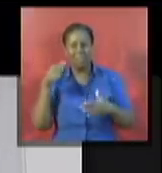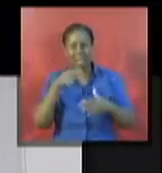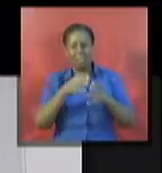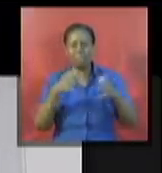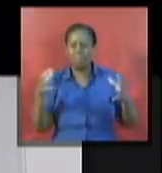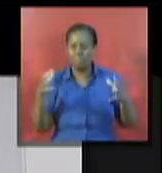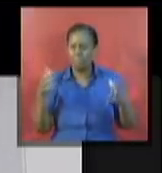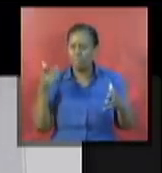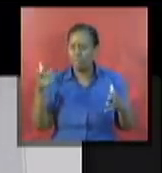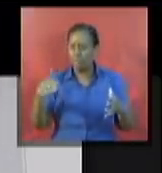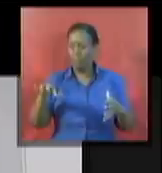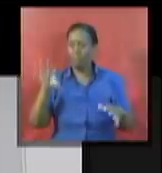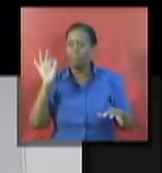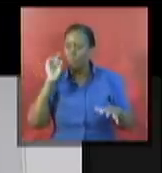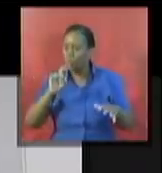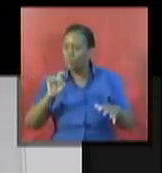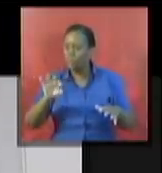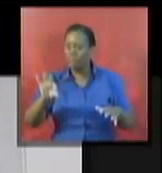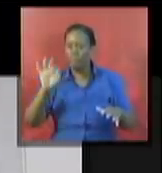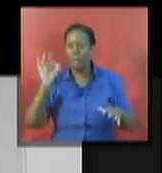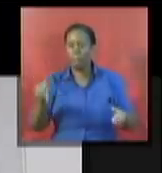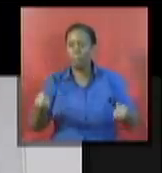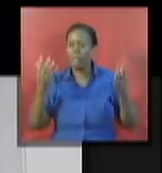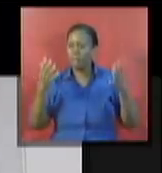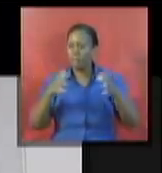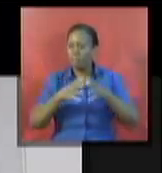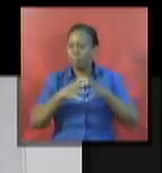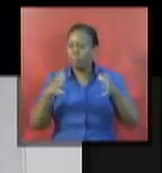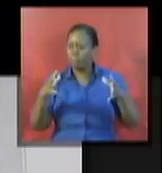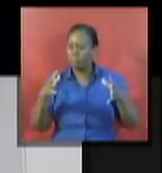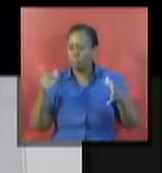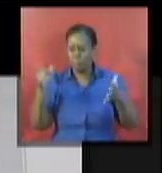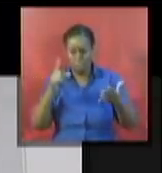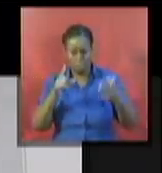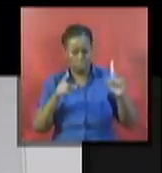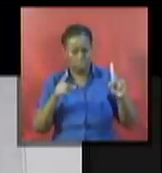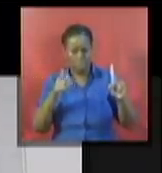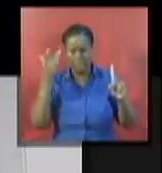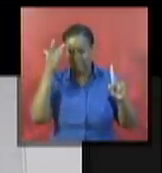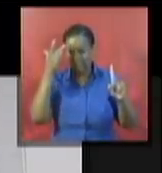persons have you identified in your contact tracing exercises of persons who would have been